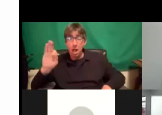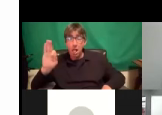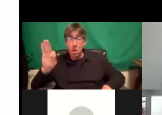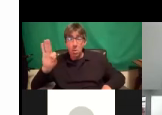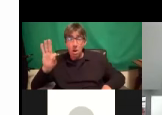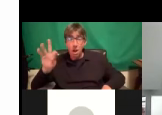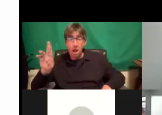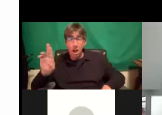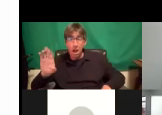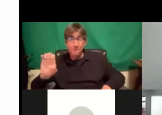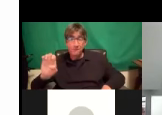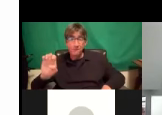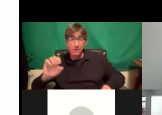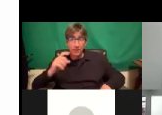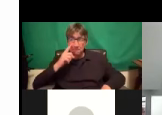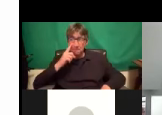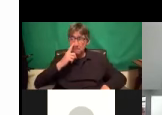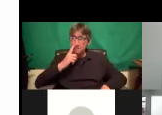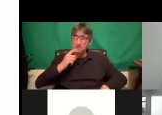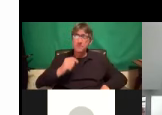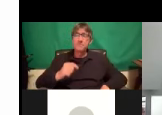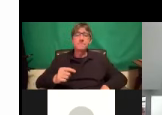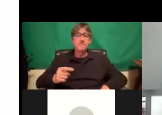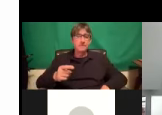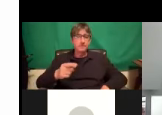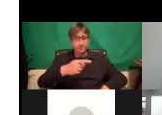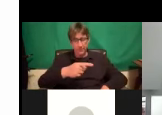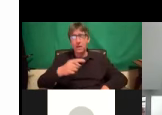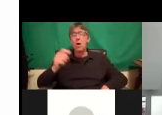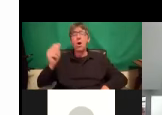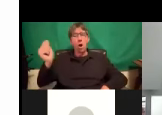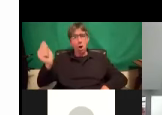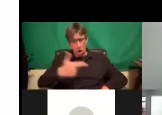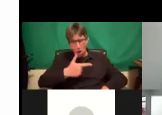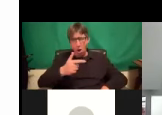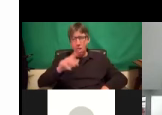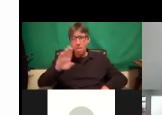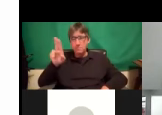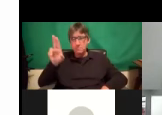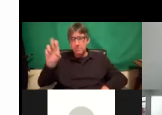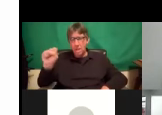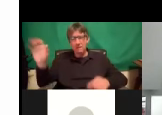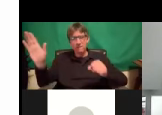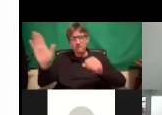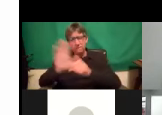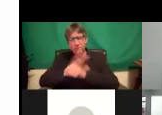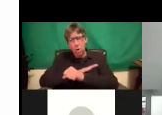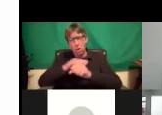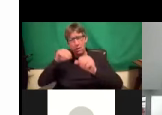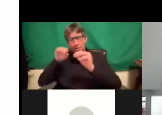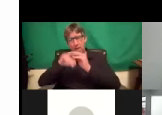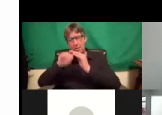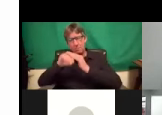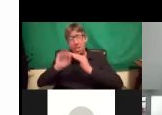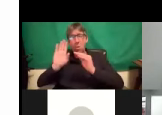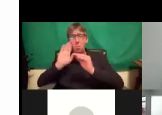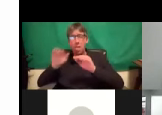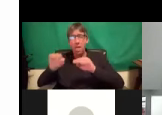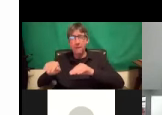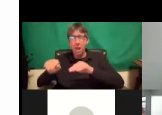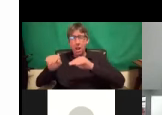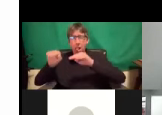So just to clarify, yes, all buses that will be operating the shuttle are fully accessible. They are going to have lifts, not